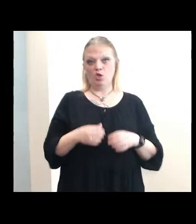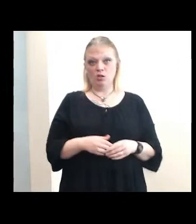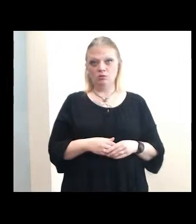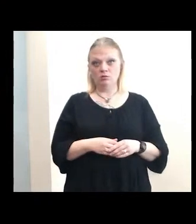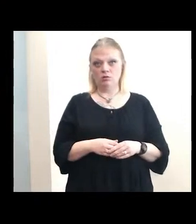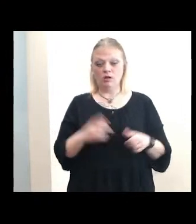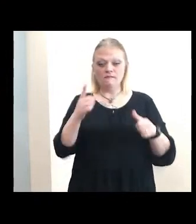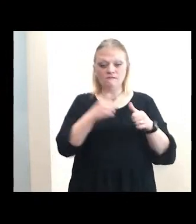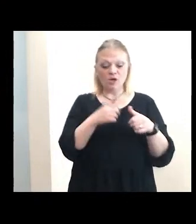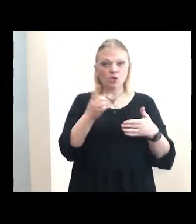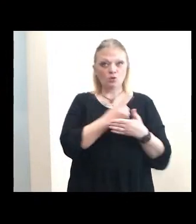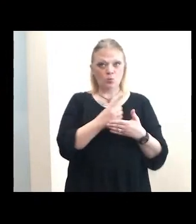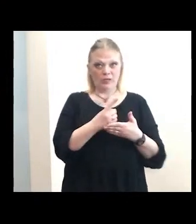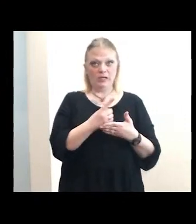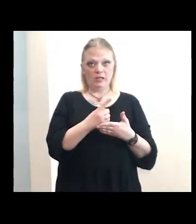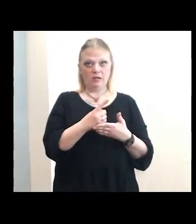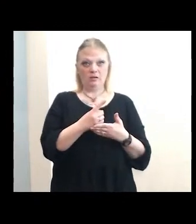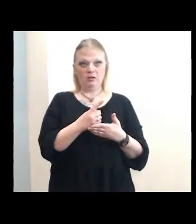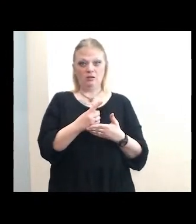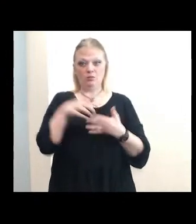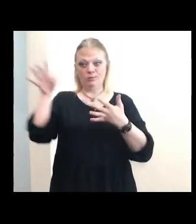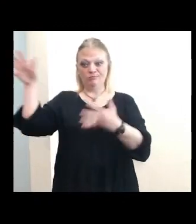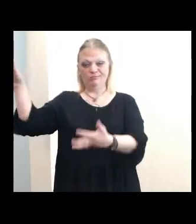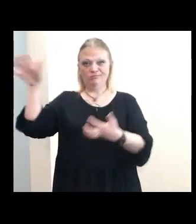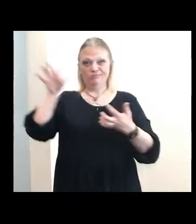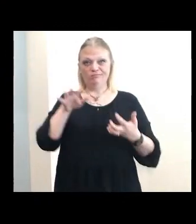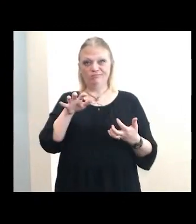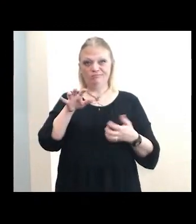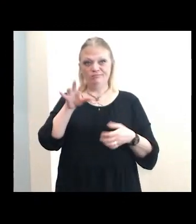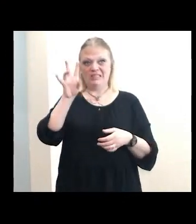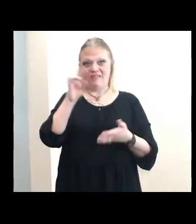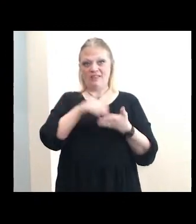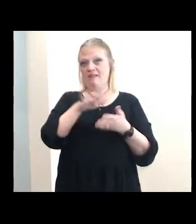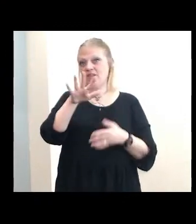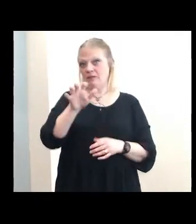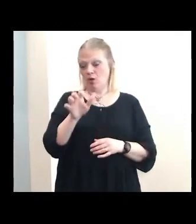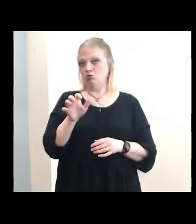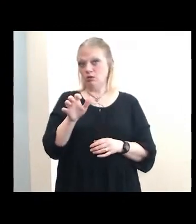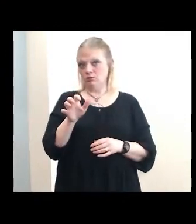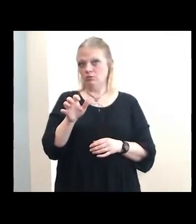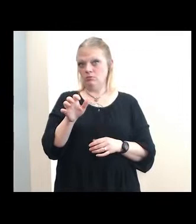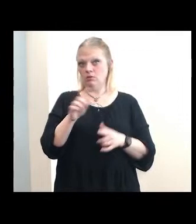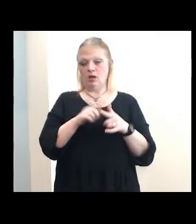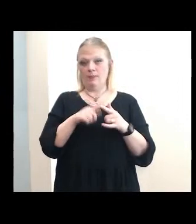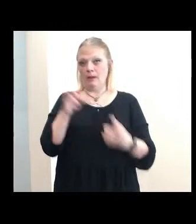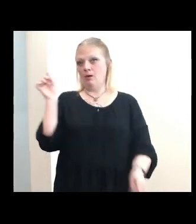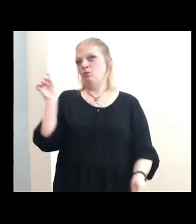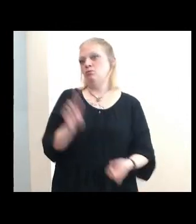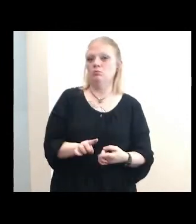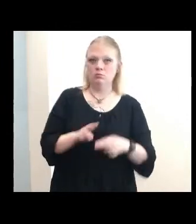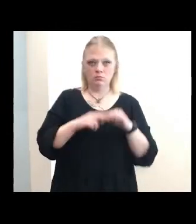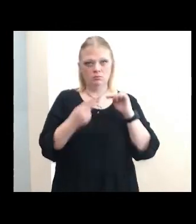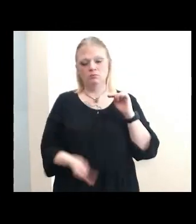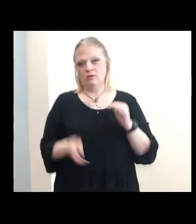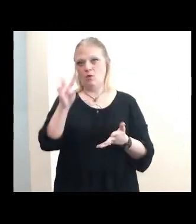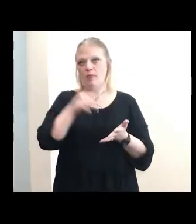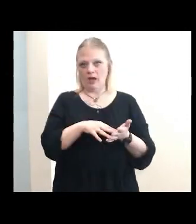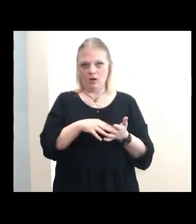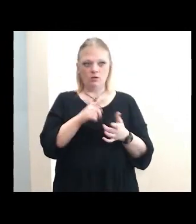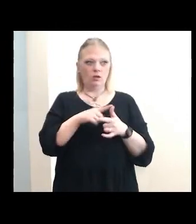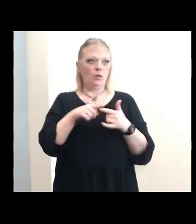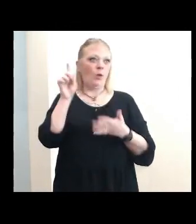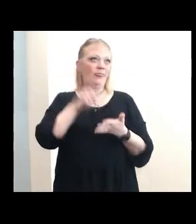The first week we got a substantial amount of doses. We got 7,500 doses. It then dropped to 4,000 and then